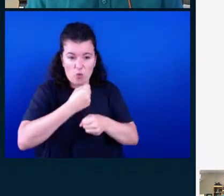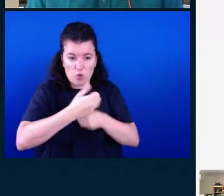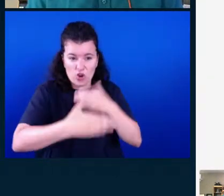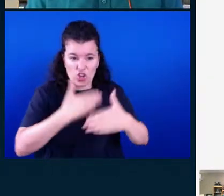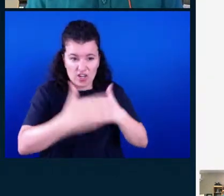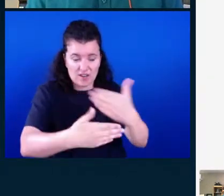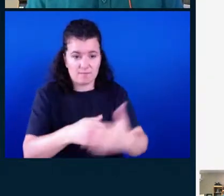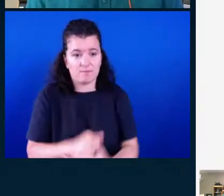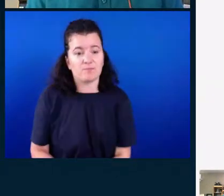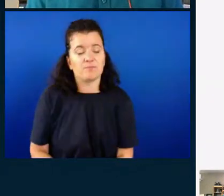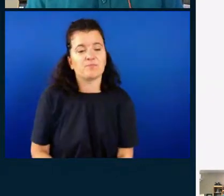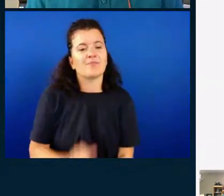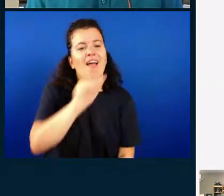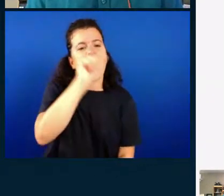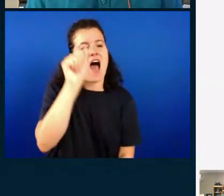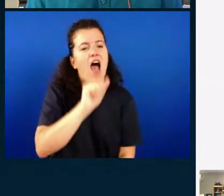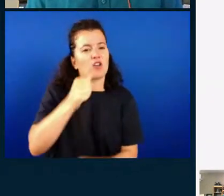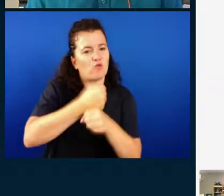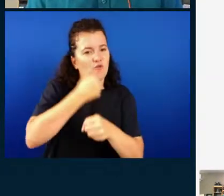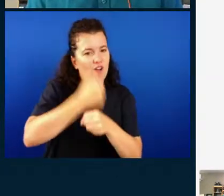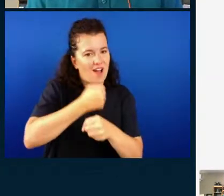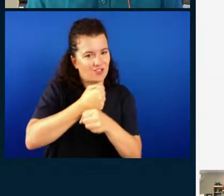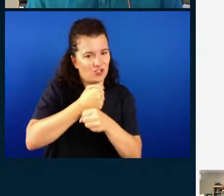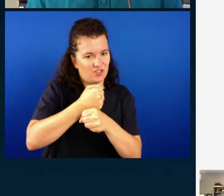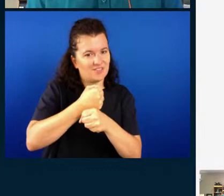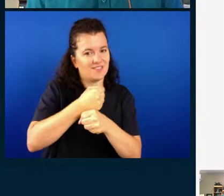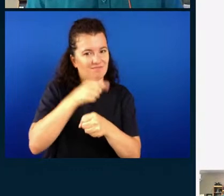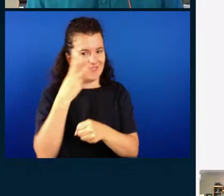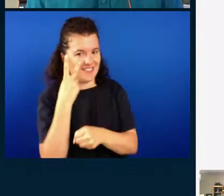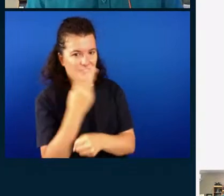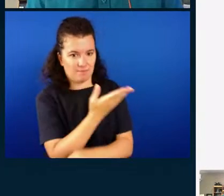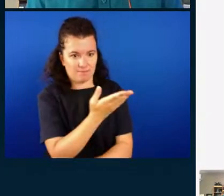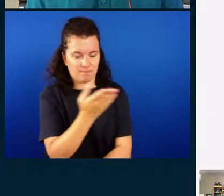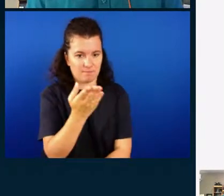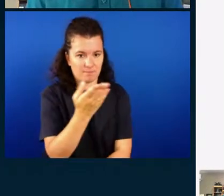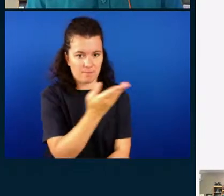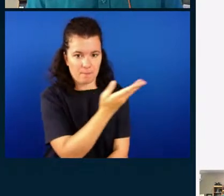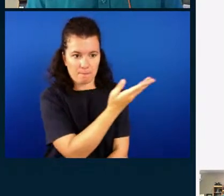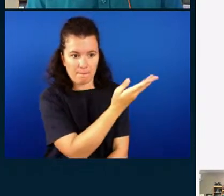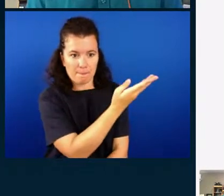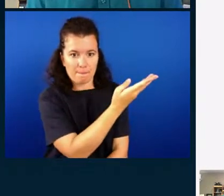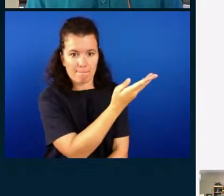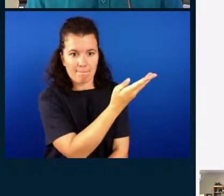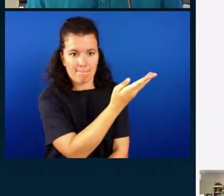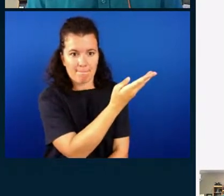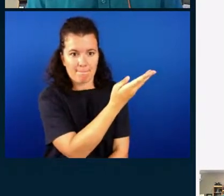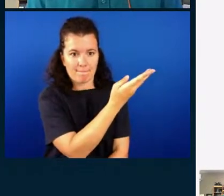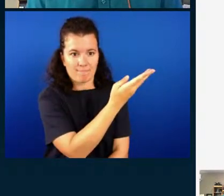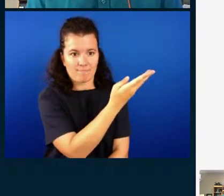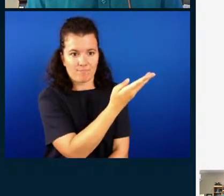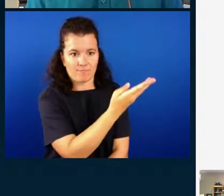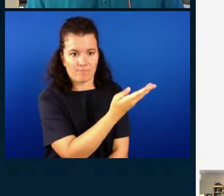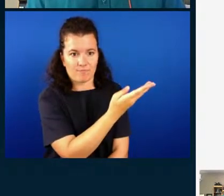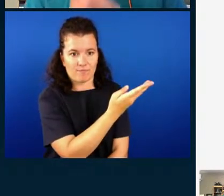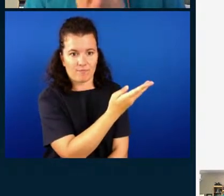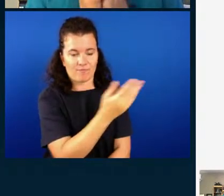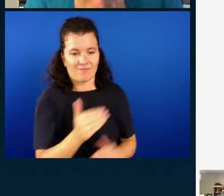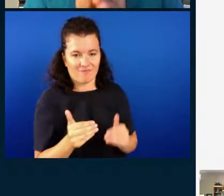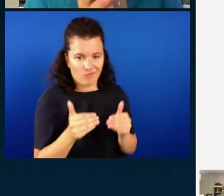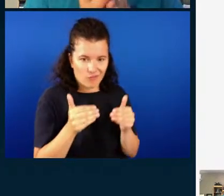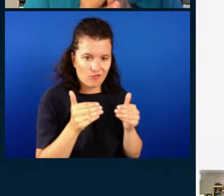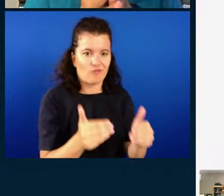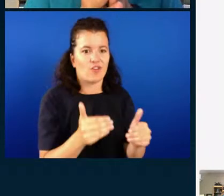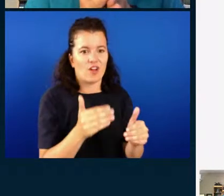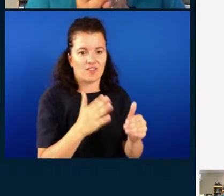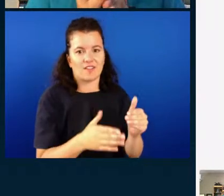I go CD, Azure Functions, and I'm going to go into CD front end. And this front